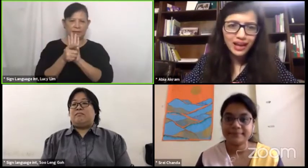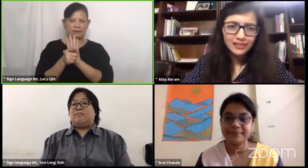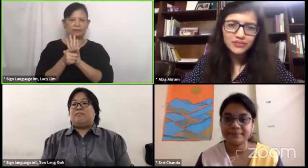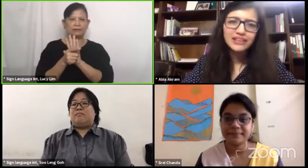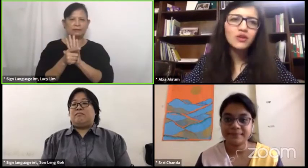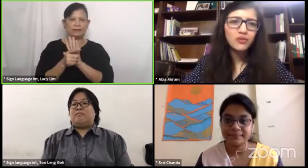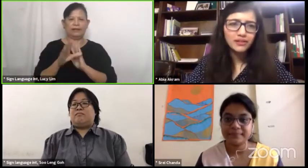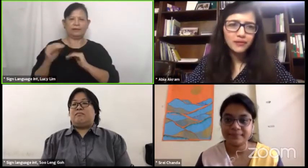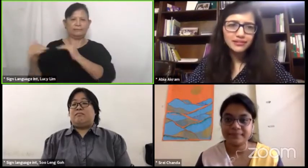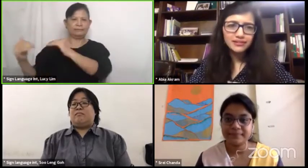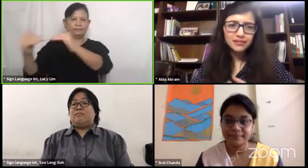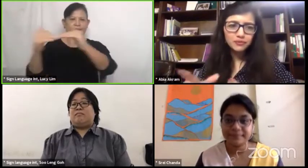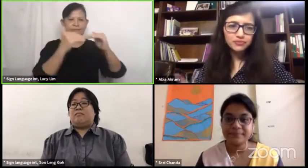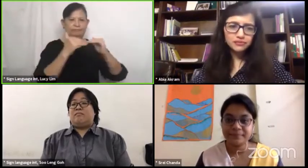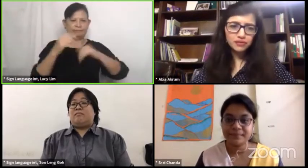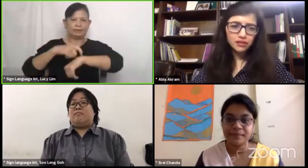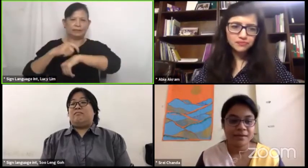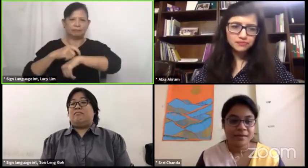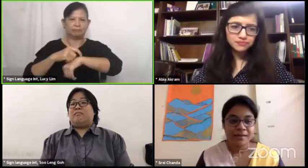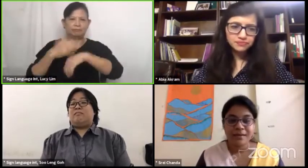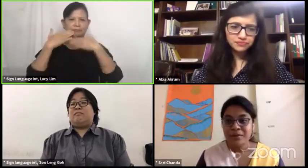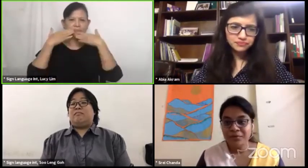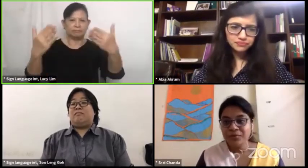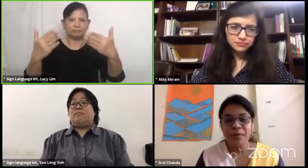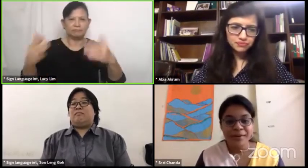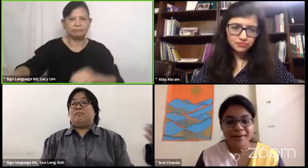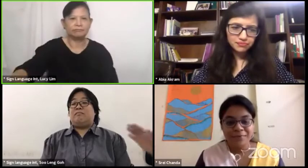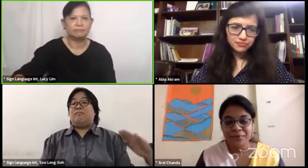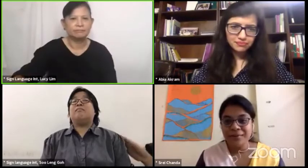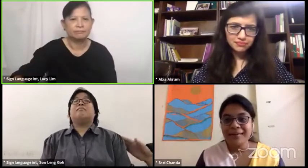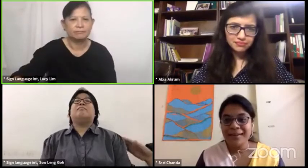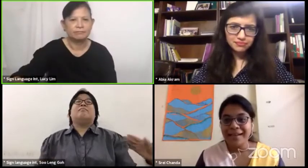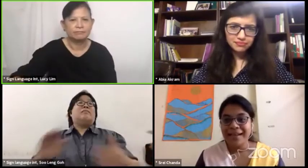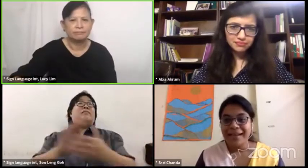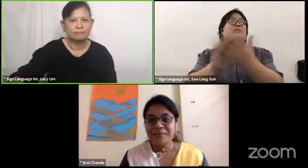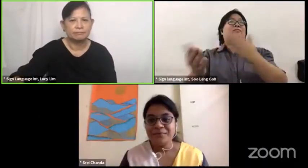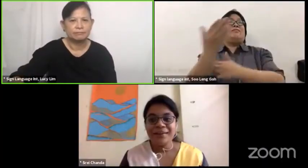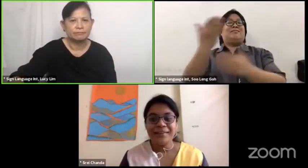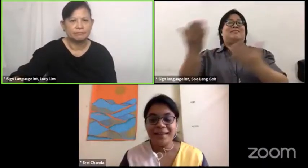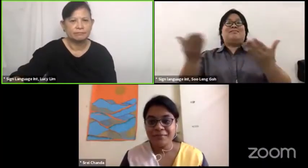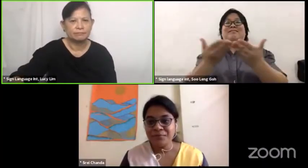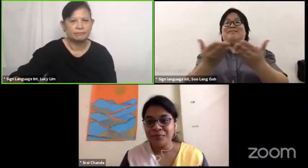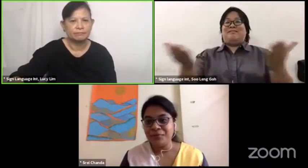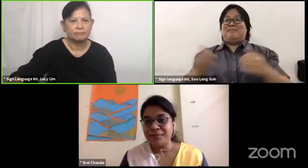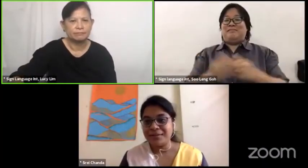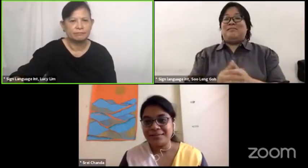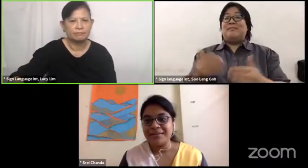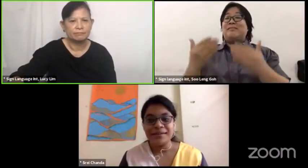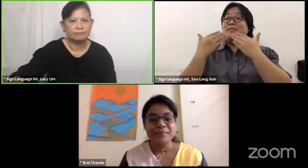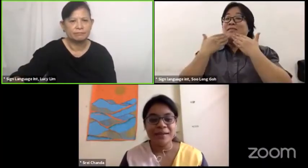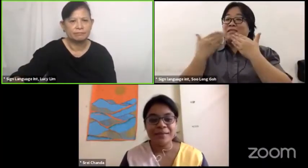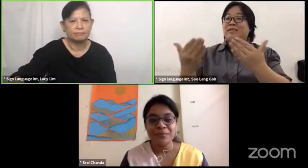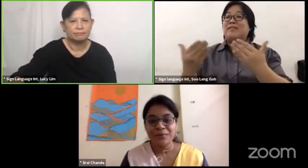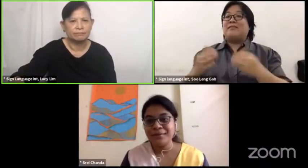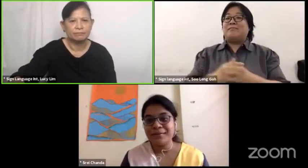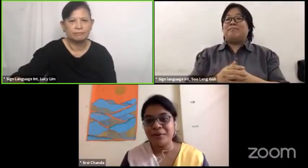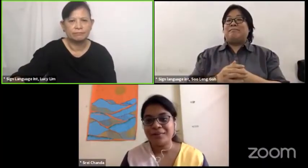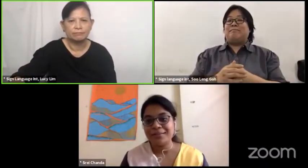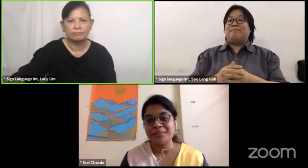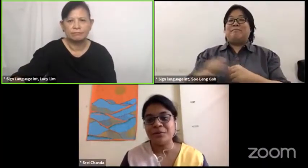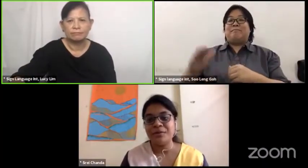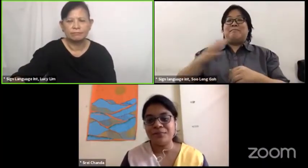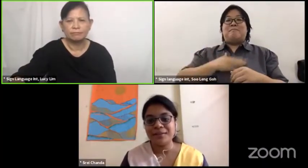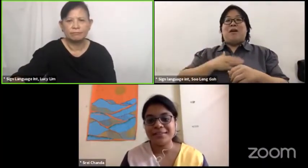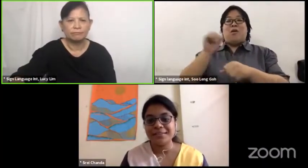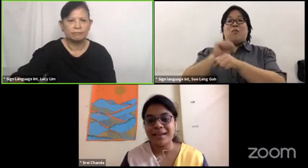equal time. Thank you very much. Hello, good morning, everyone. And I'm very thankful for considering my work on